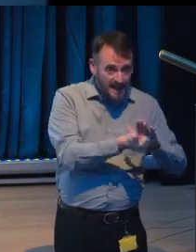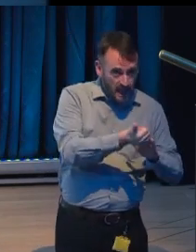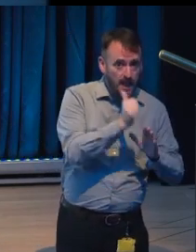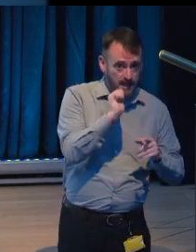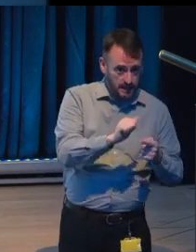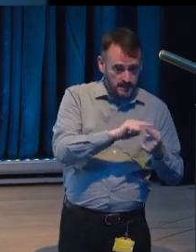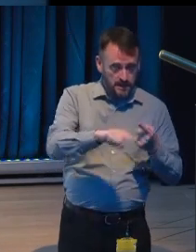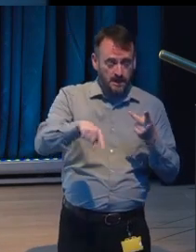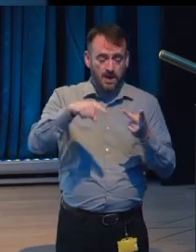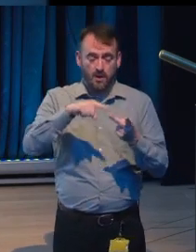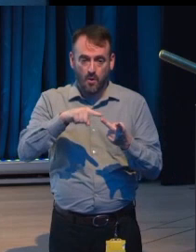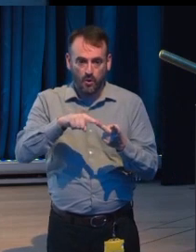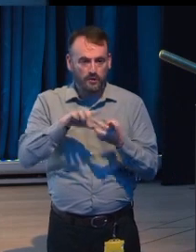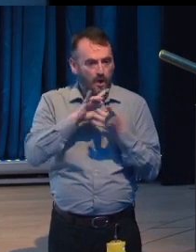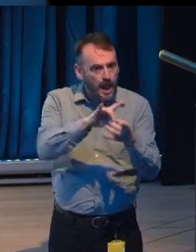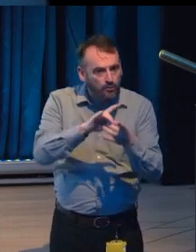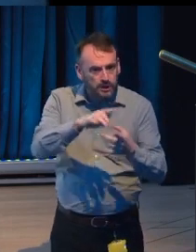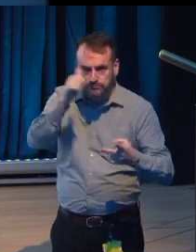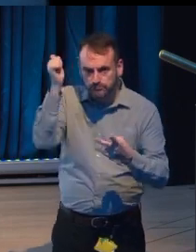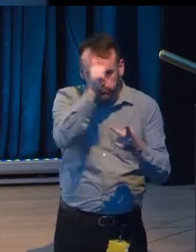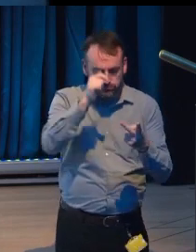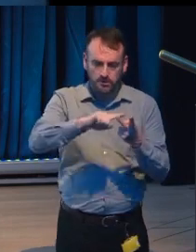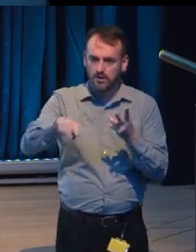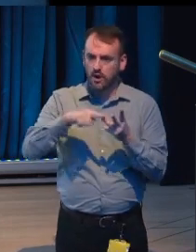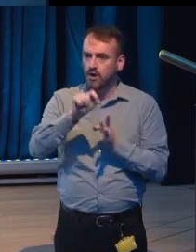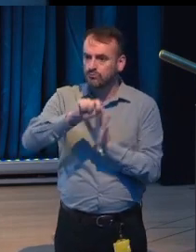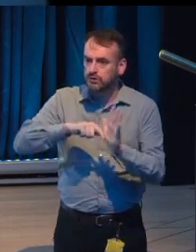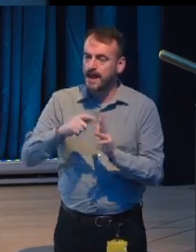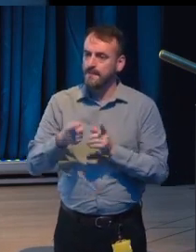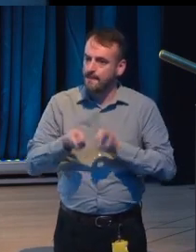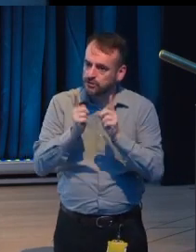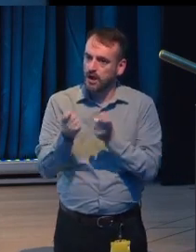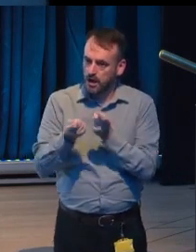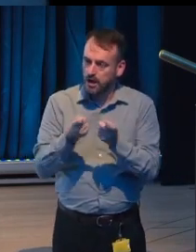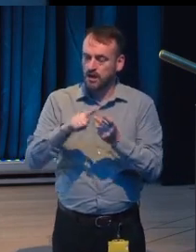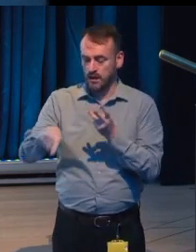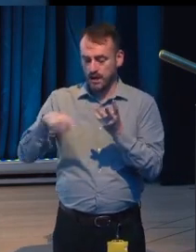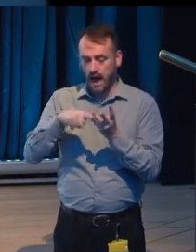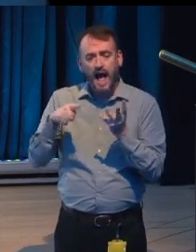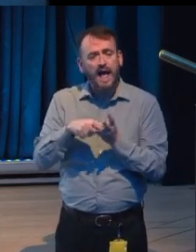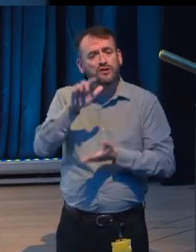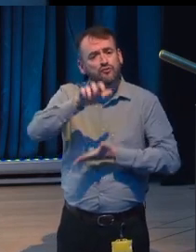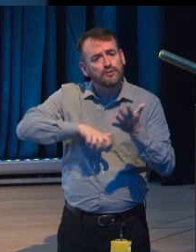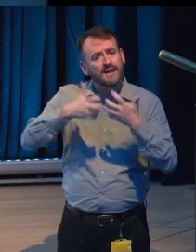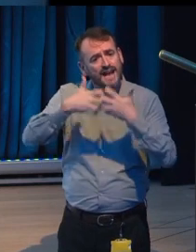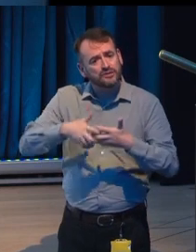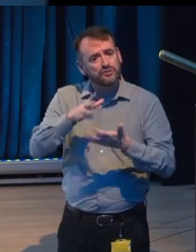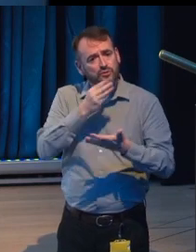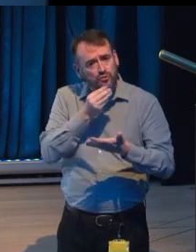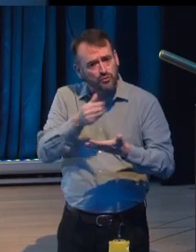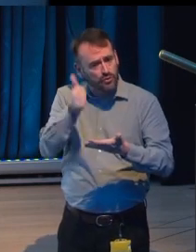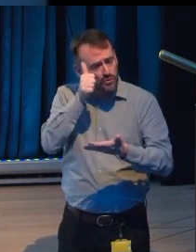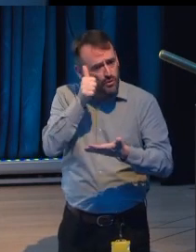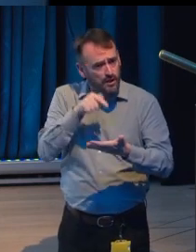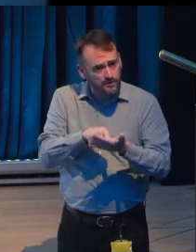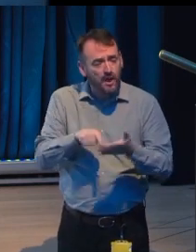an expert collaborator, being a competent project manager, being able to use scripting engines, and also having a working understanding of game design and